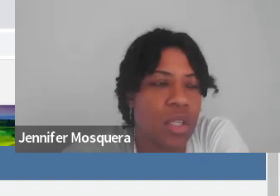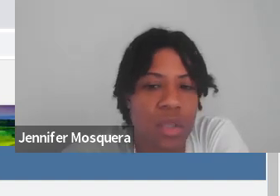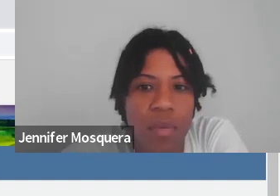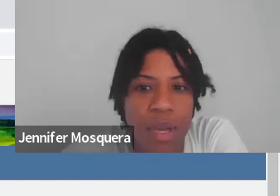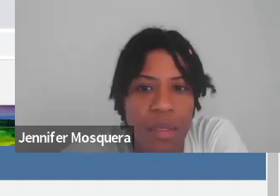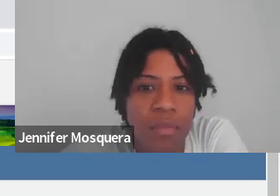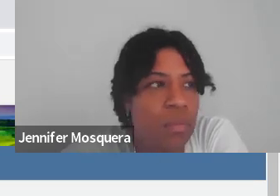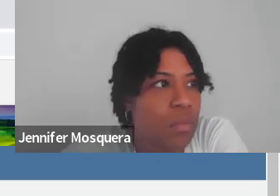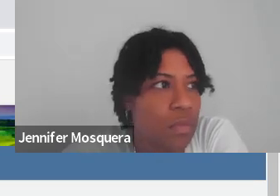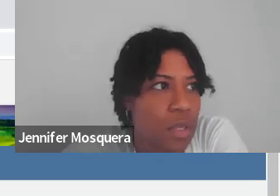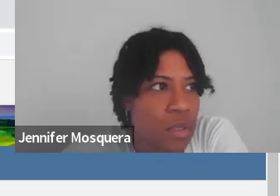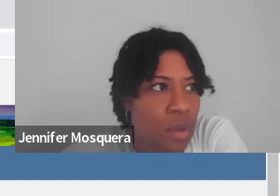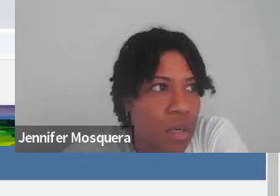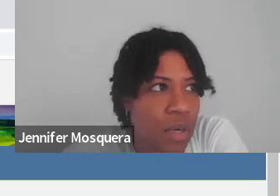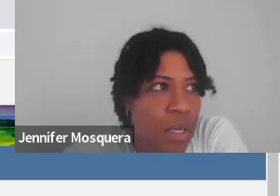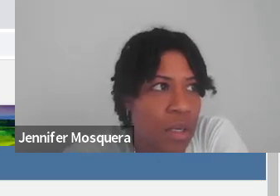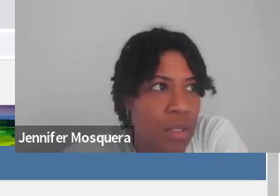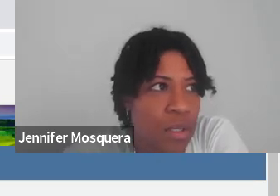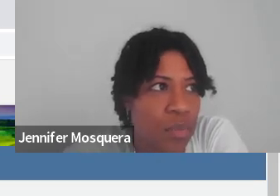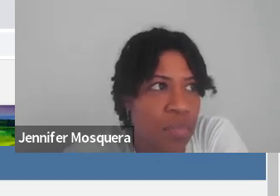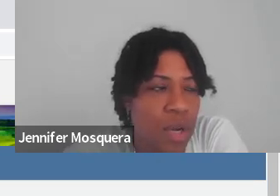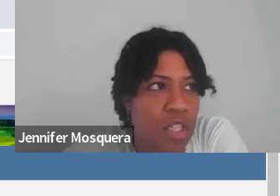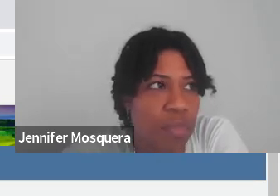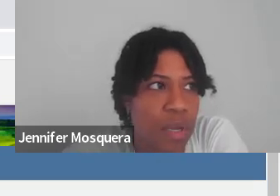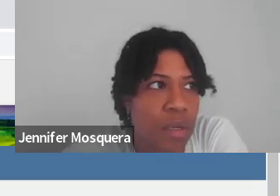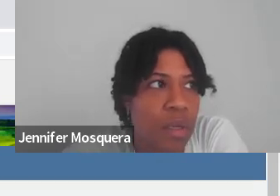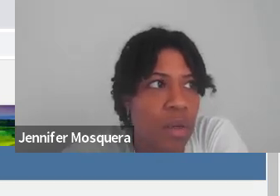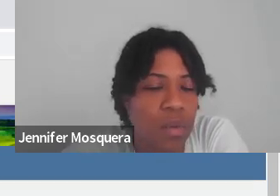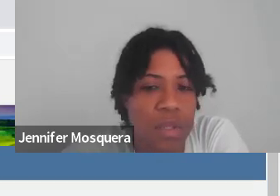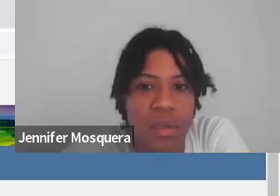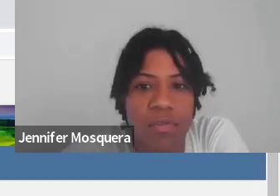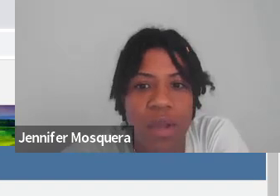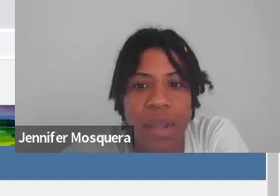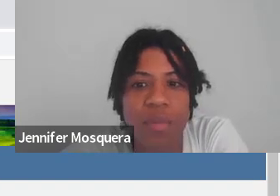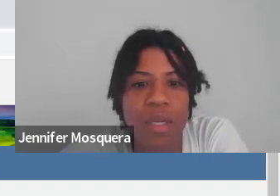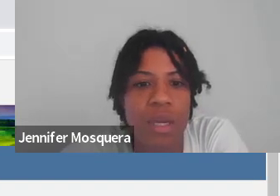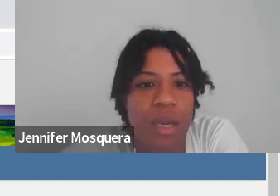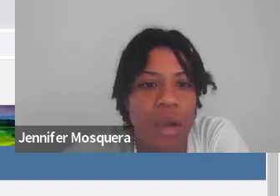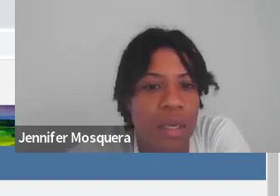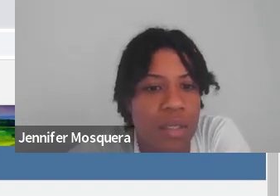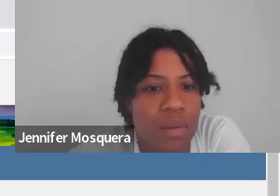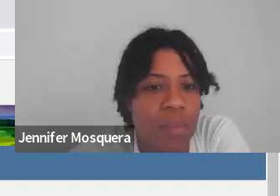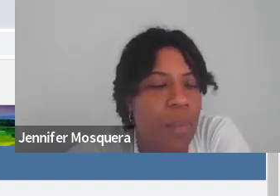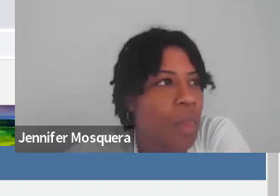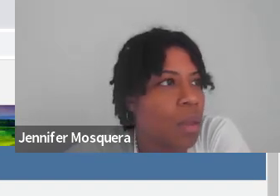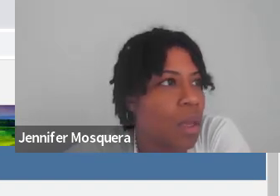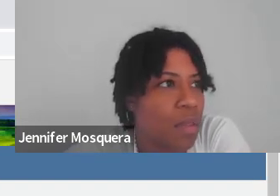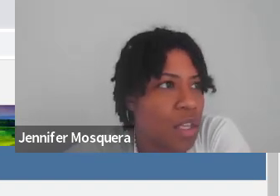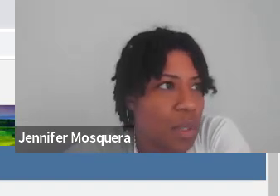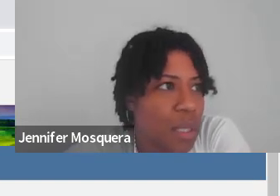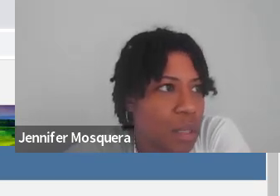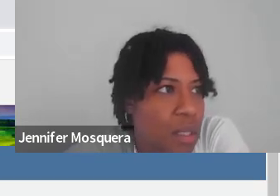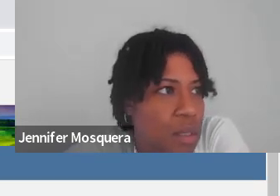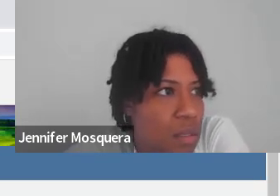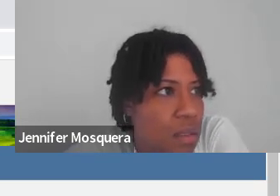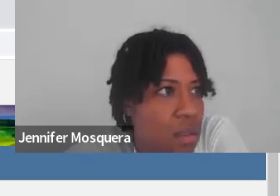view changelog button that's located right here underneath the print project button with the little file cabinet icon next to it. And